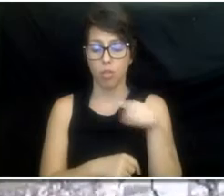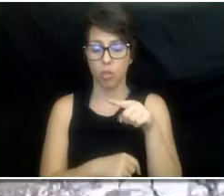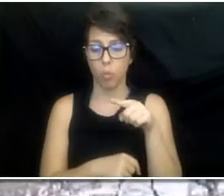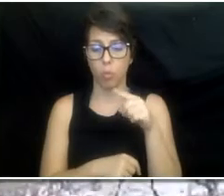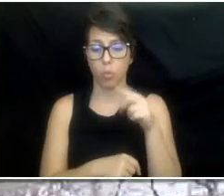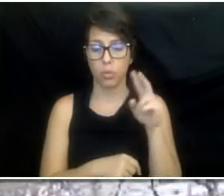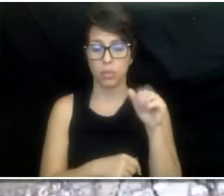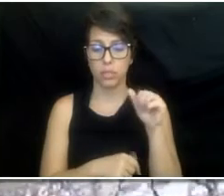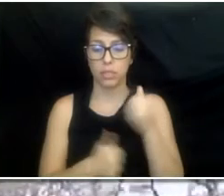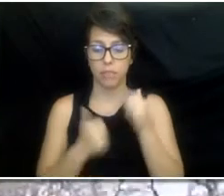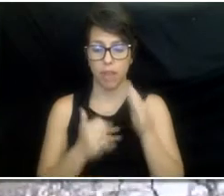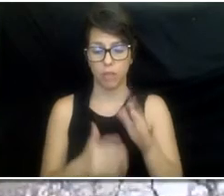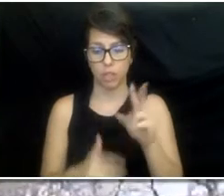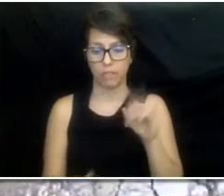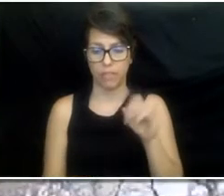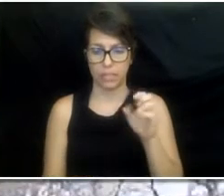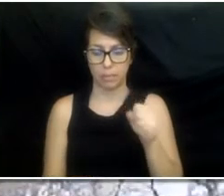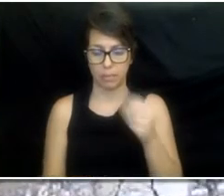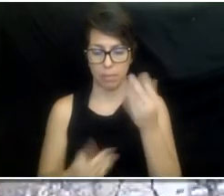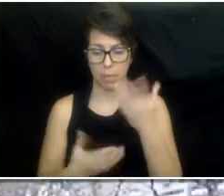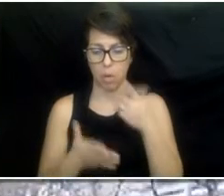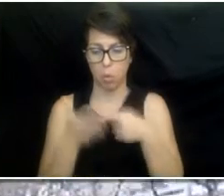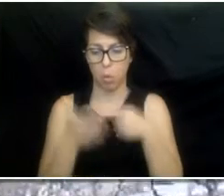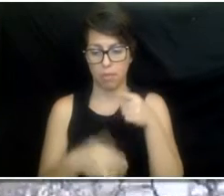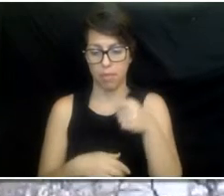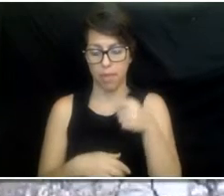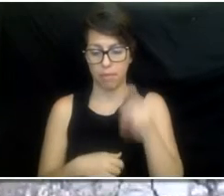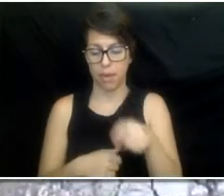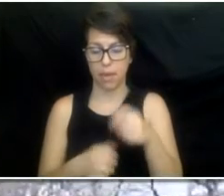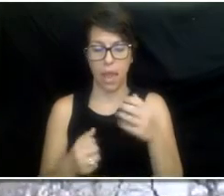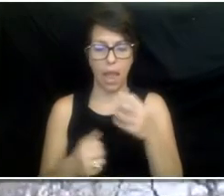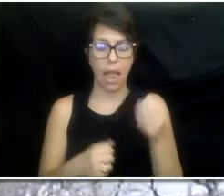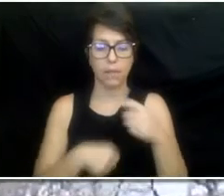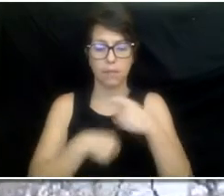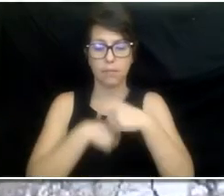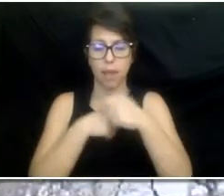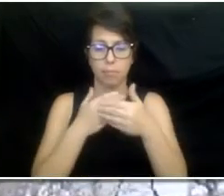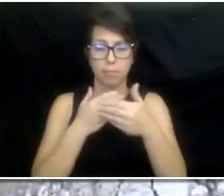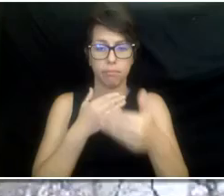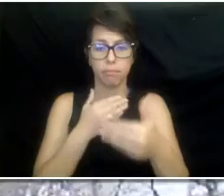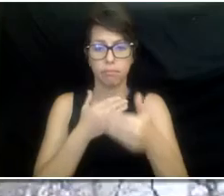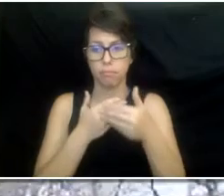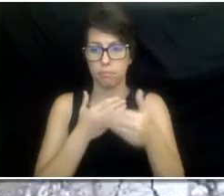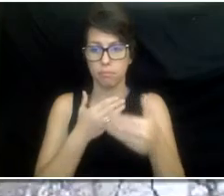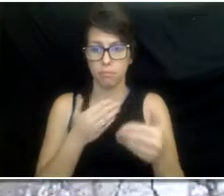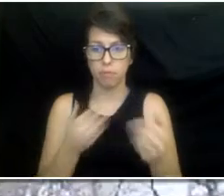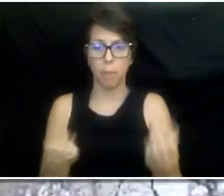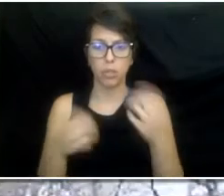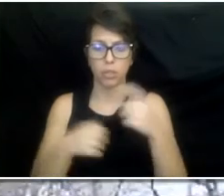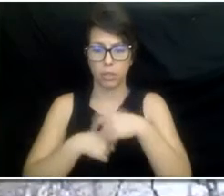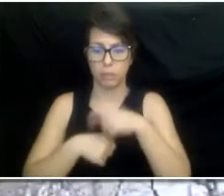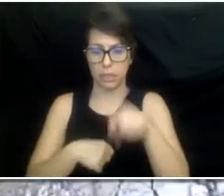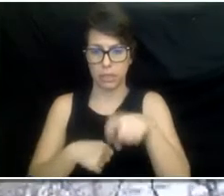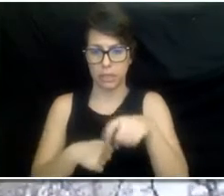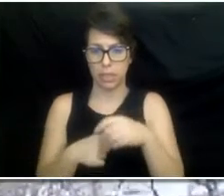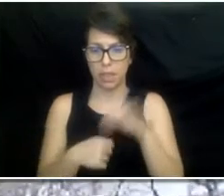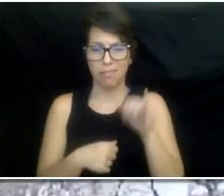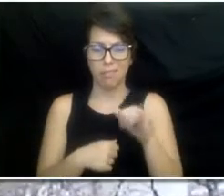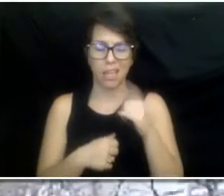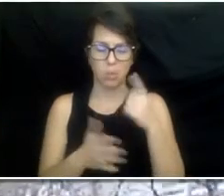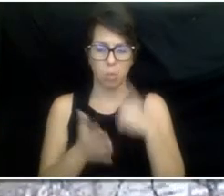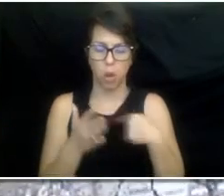unsafe for a survivor in that situation so we're always Guided by the survivor's autonomy and